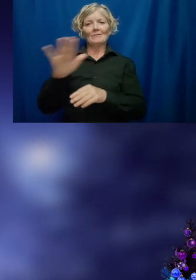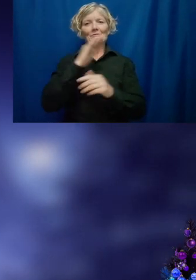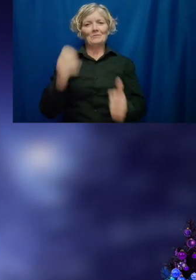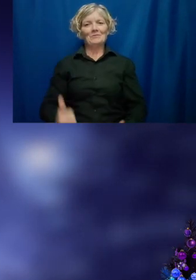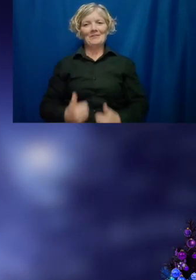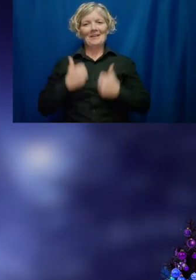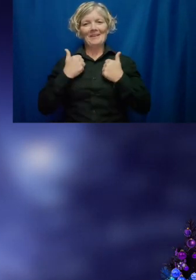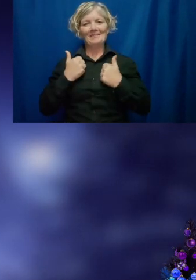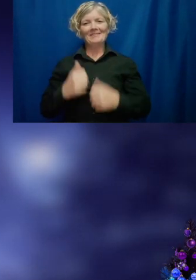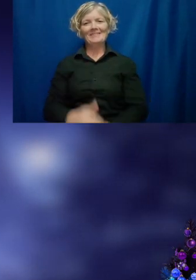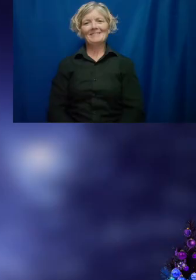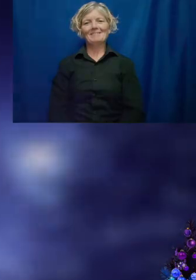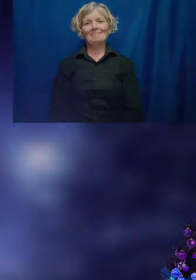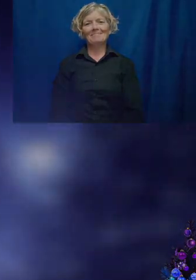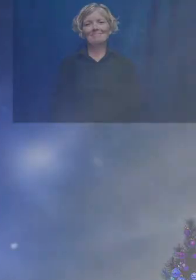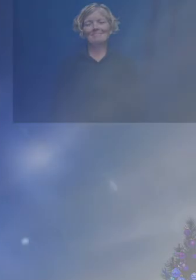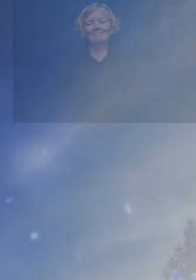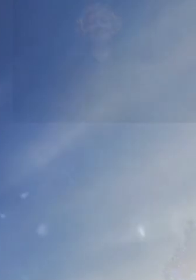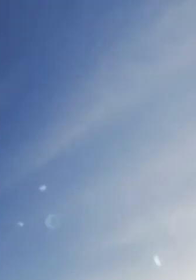lives.